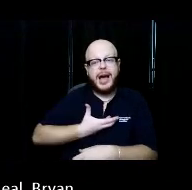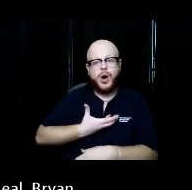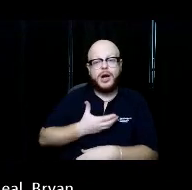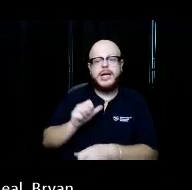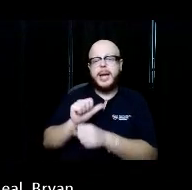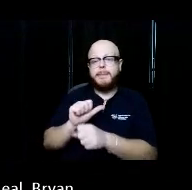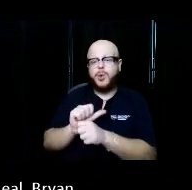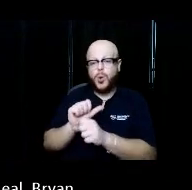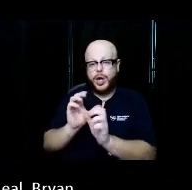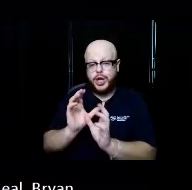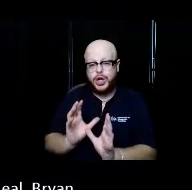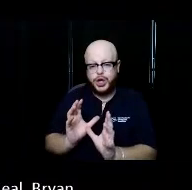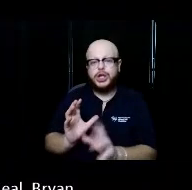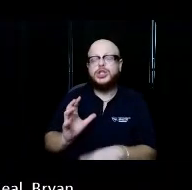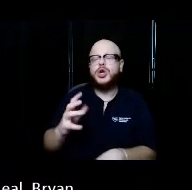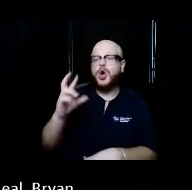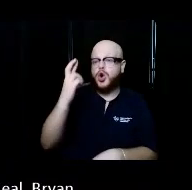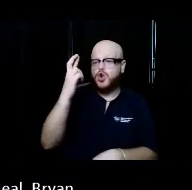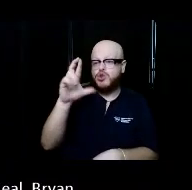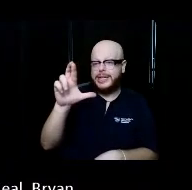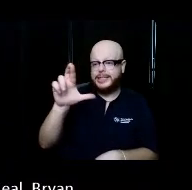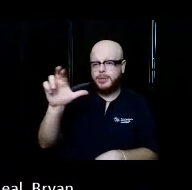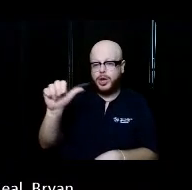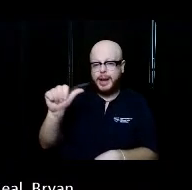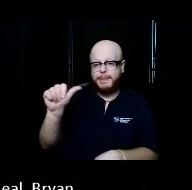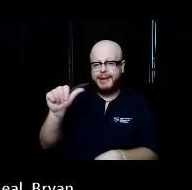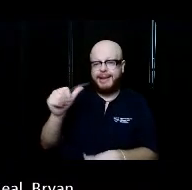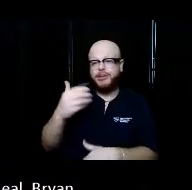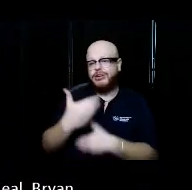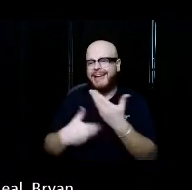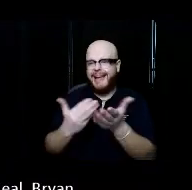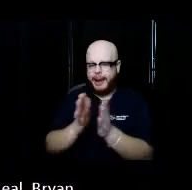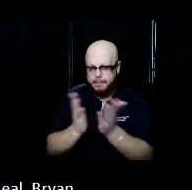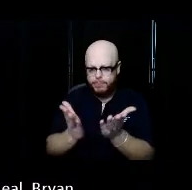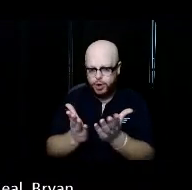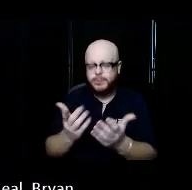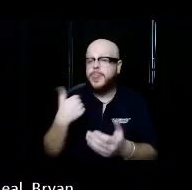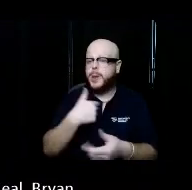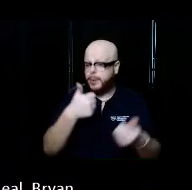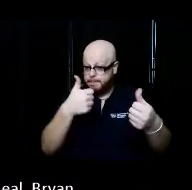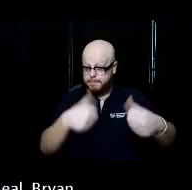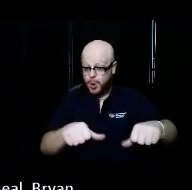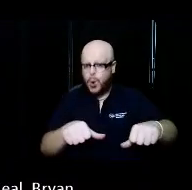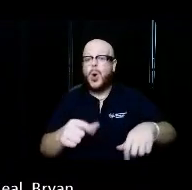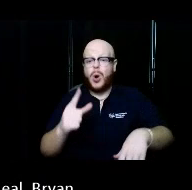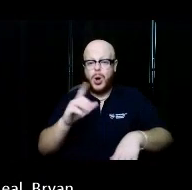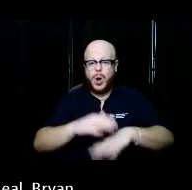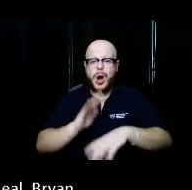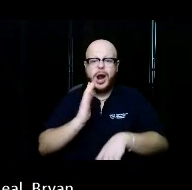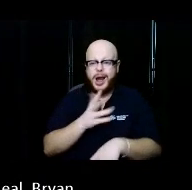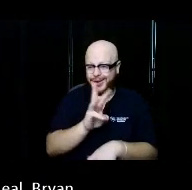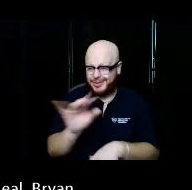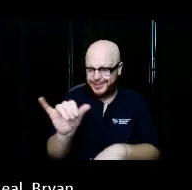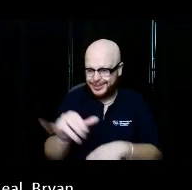our webpage. And let me check to see what else is coming in for questions.